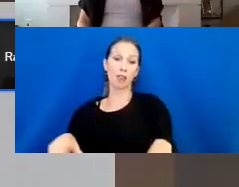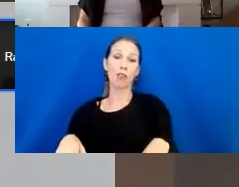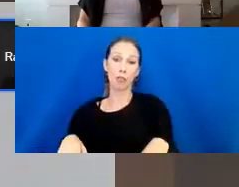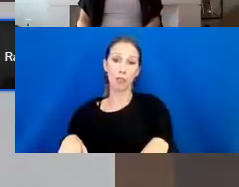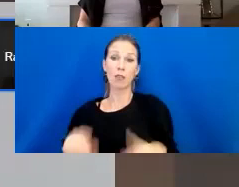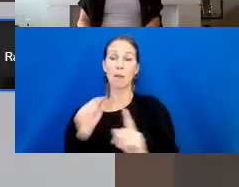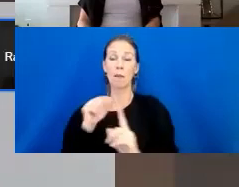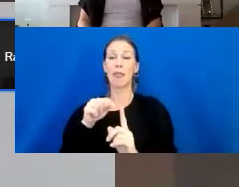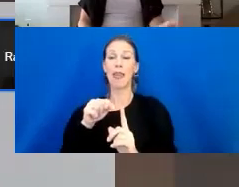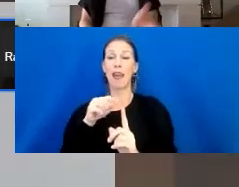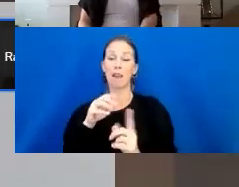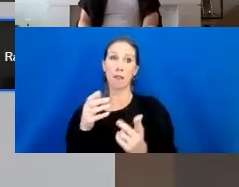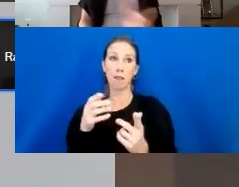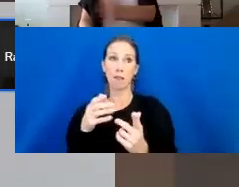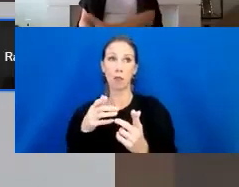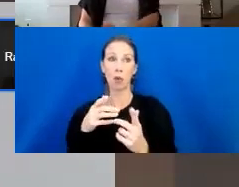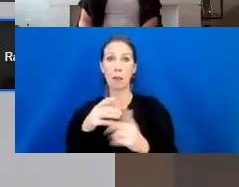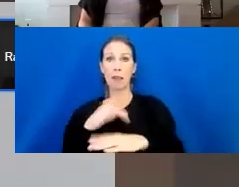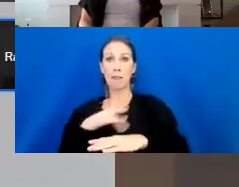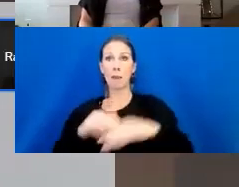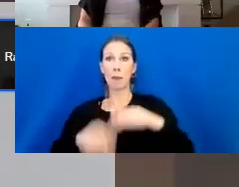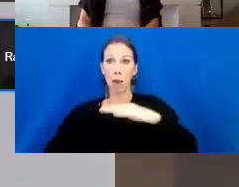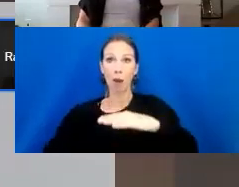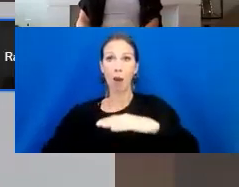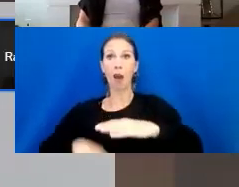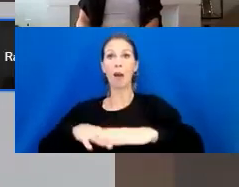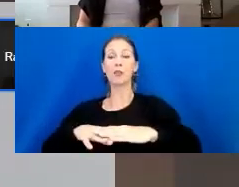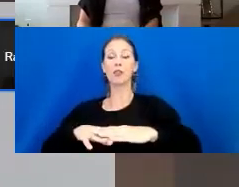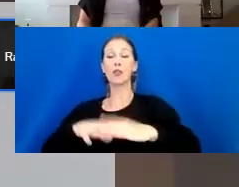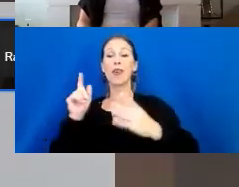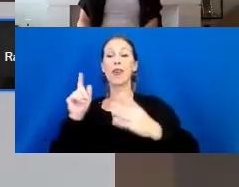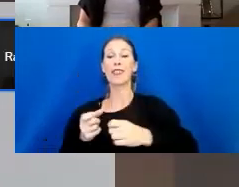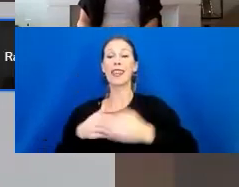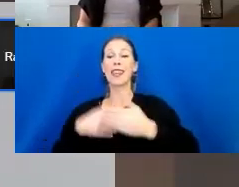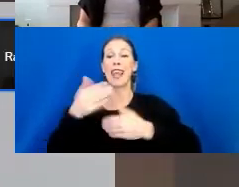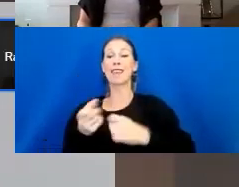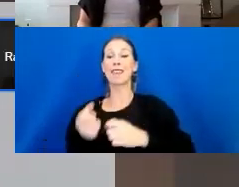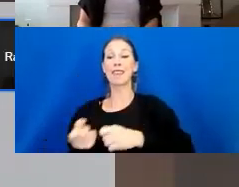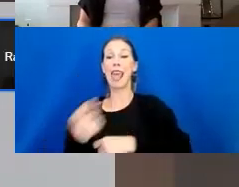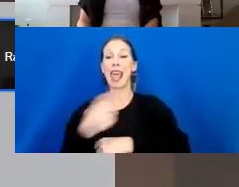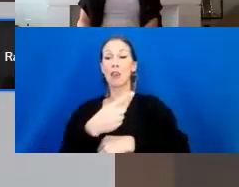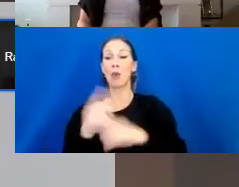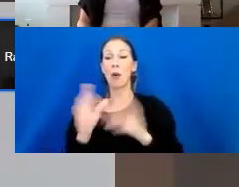will be available up to the next annual meeting.